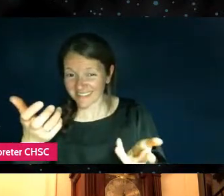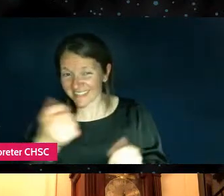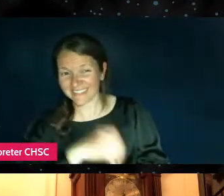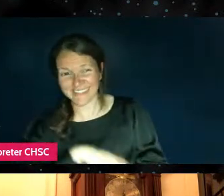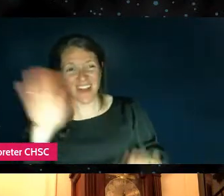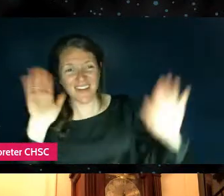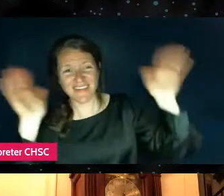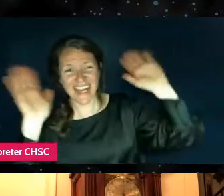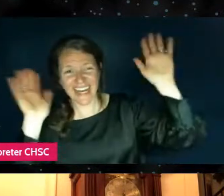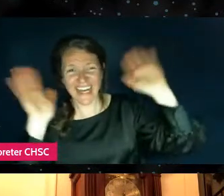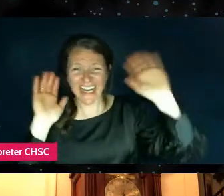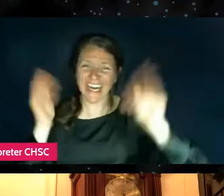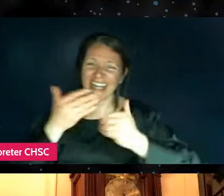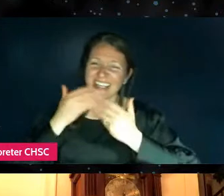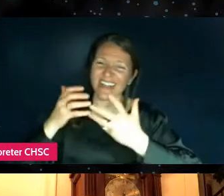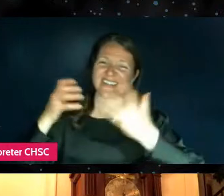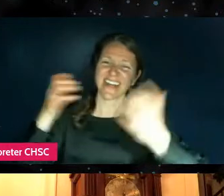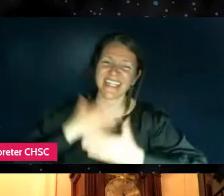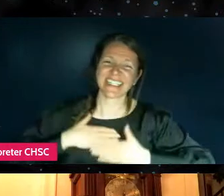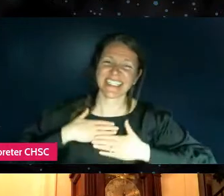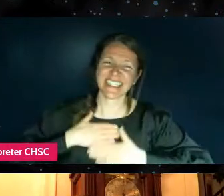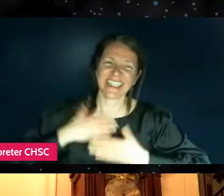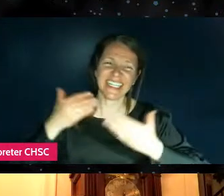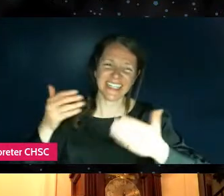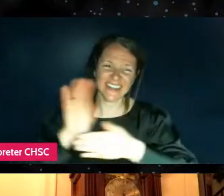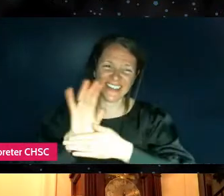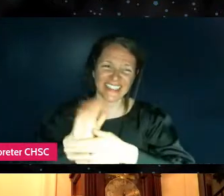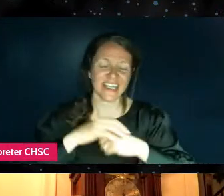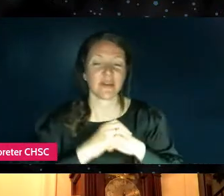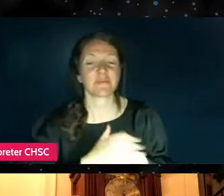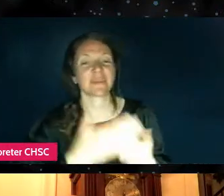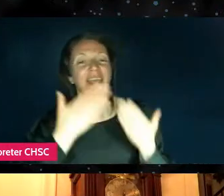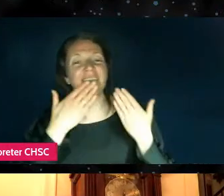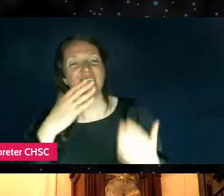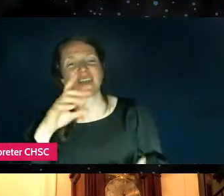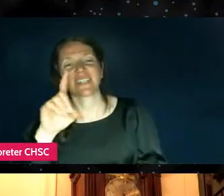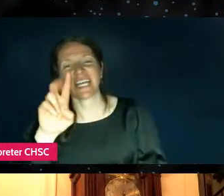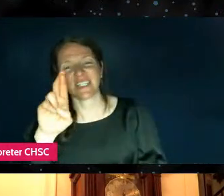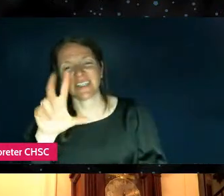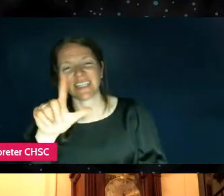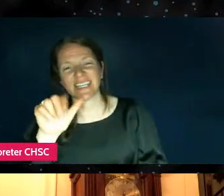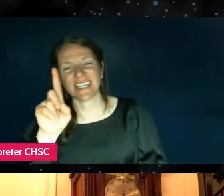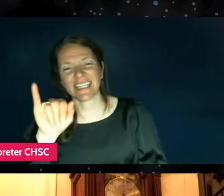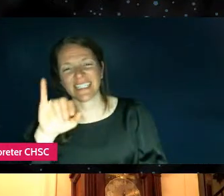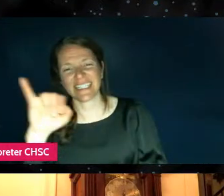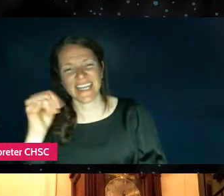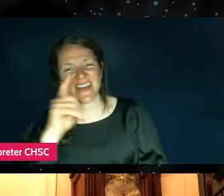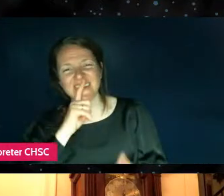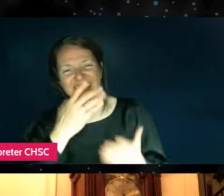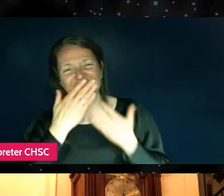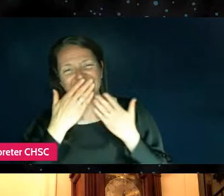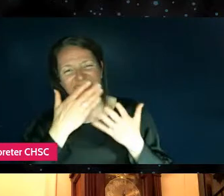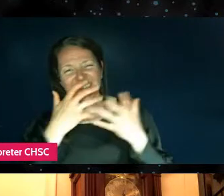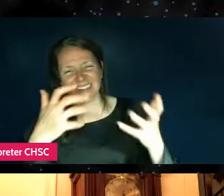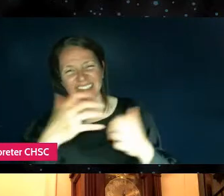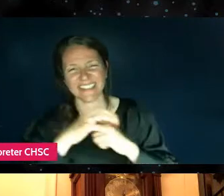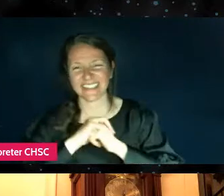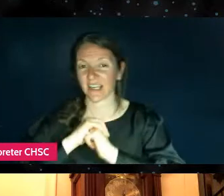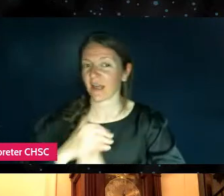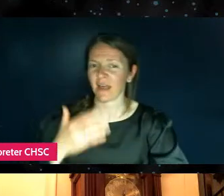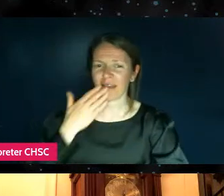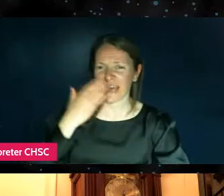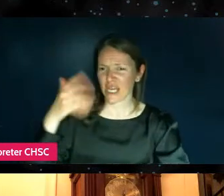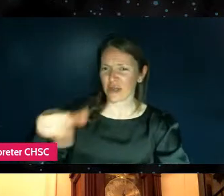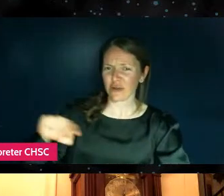Goodbye, everybody. Thank you so much and enjoy the film. Thank you, Dr. Lady J. We really appreciate you taking the time. Thank you so much. Thank you all